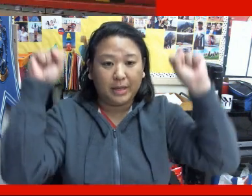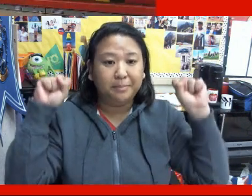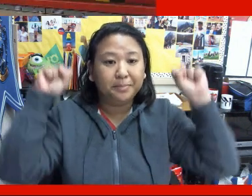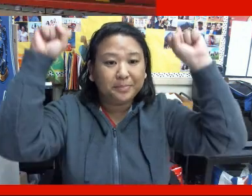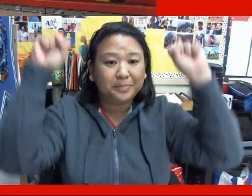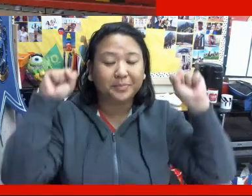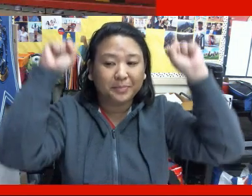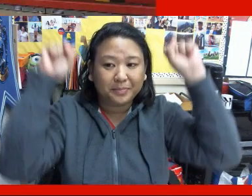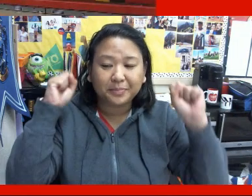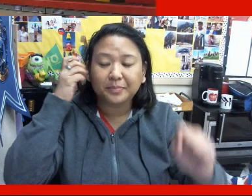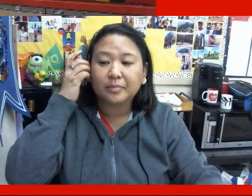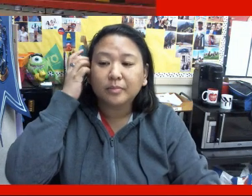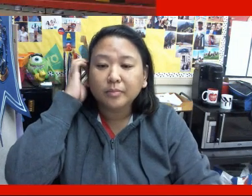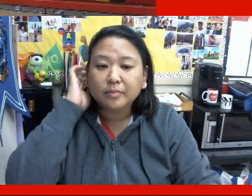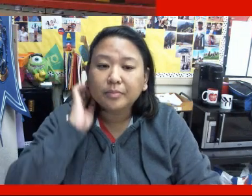The gym.